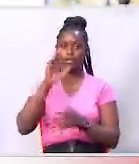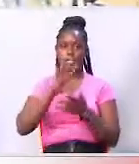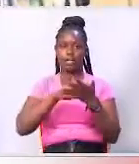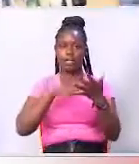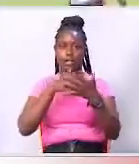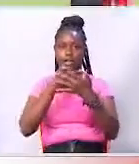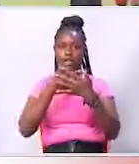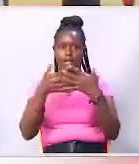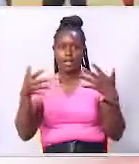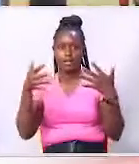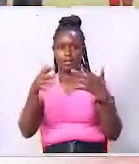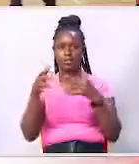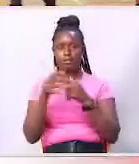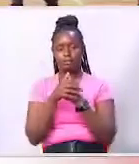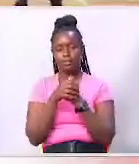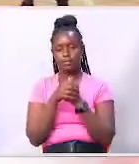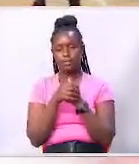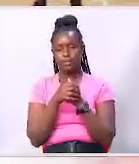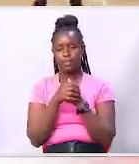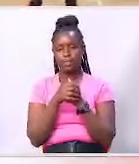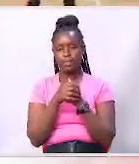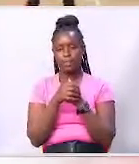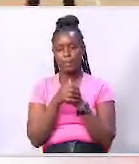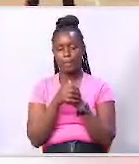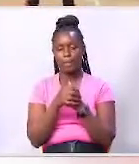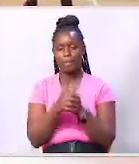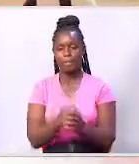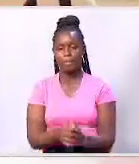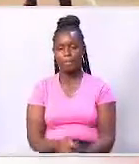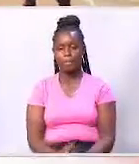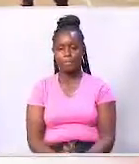awarded a volleyball pitch net.